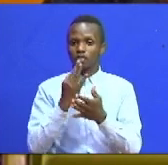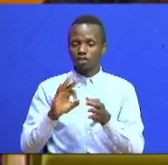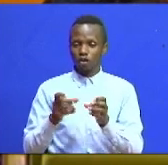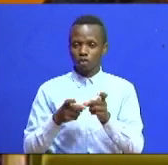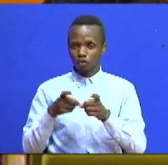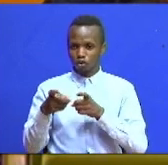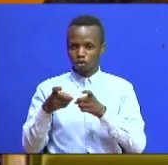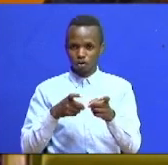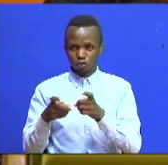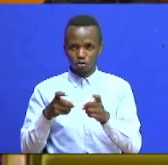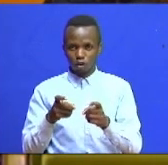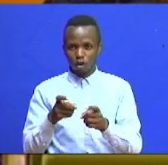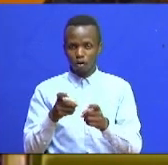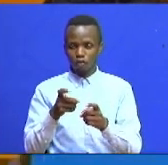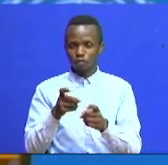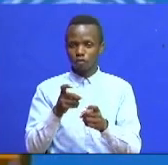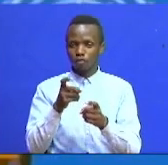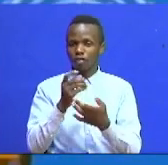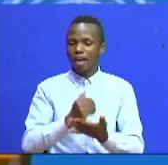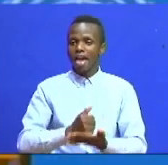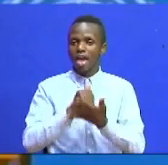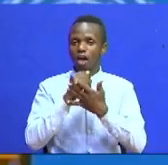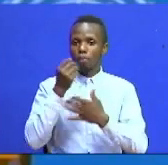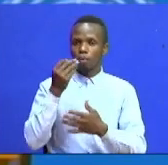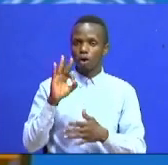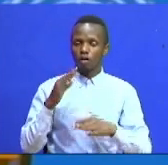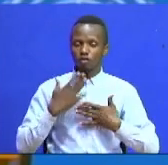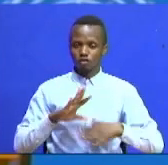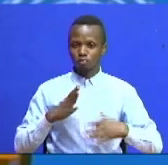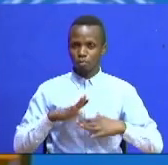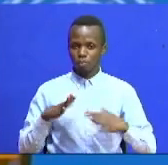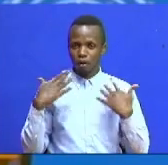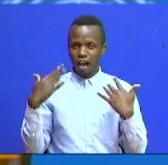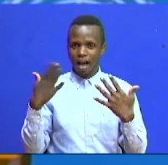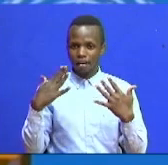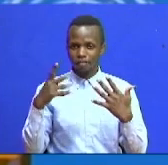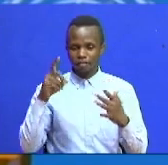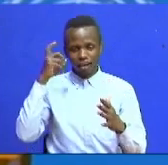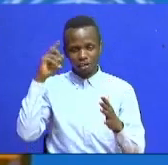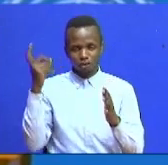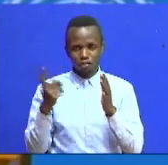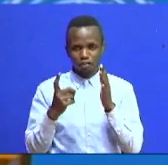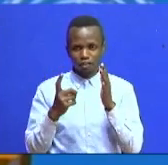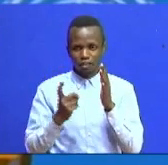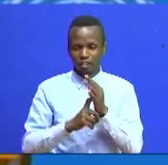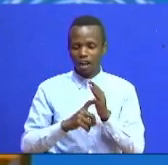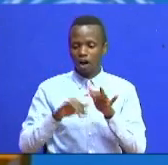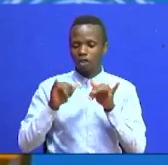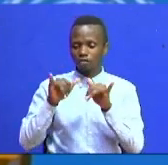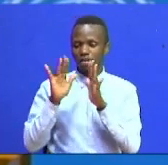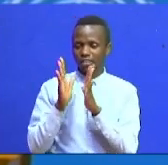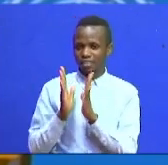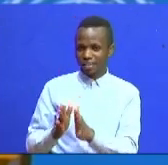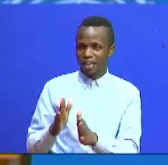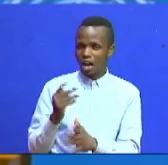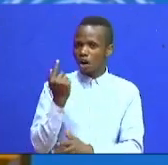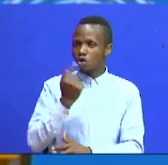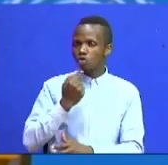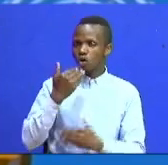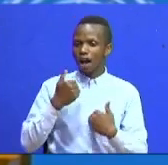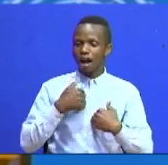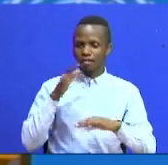of Humanitarian Affairs continues to sound the alarm about the plight of civilians already facing a